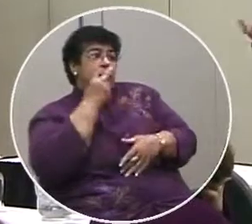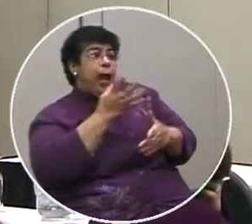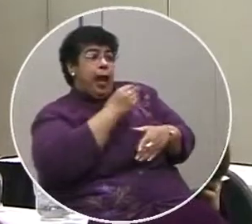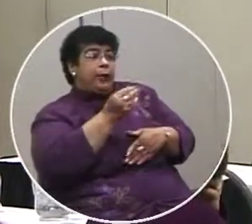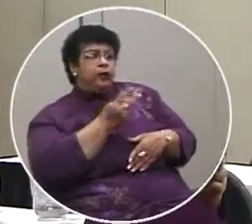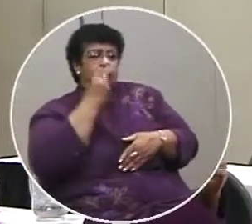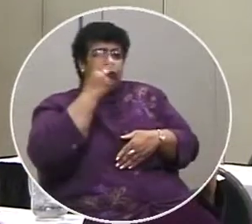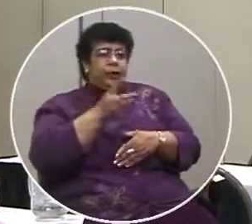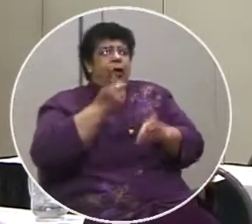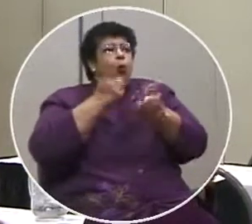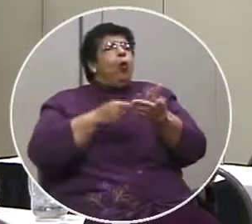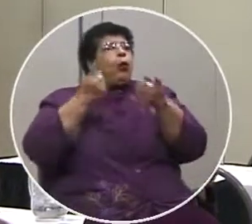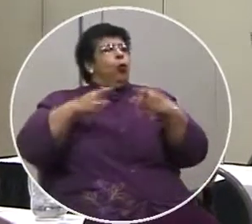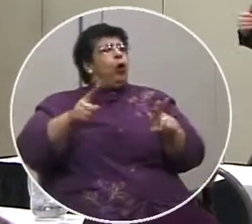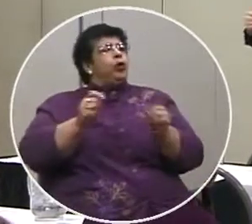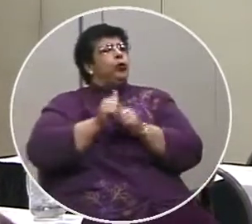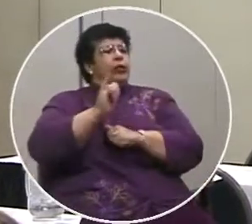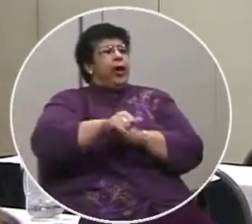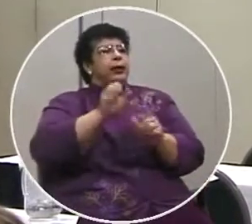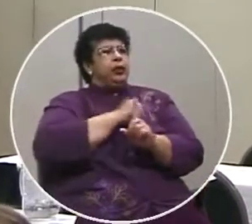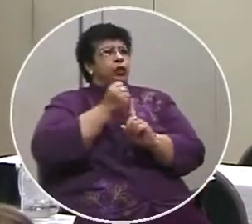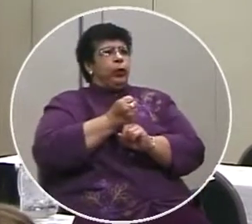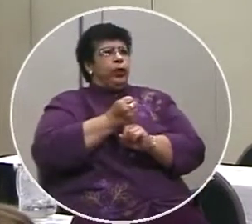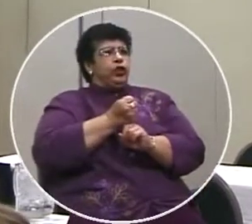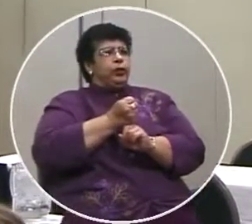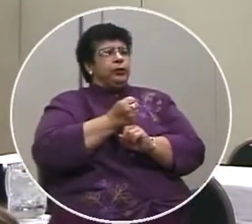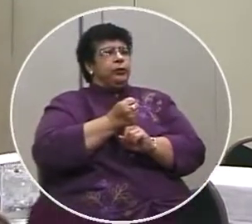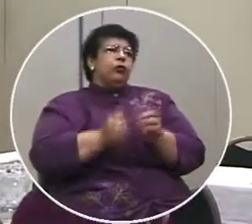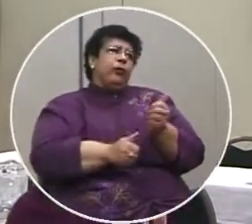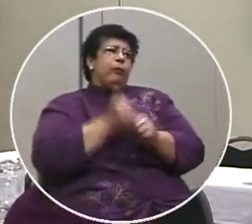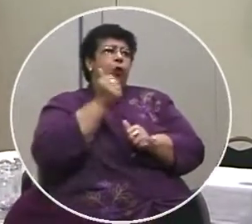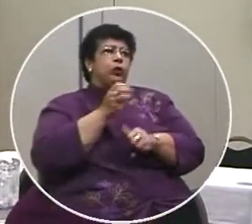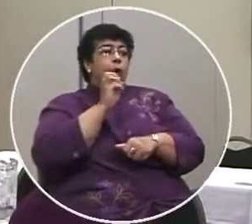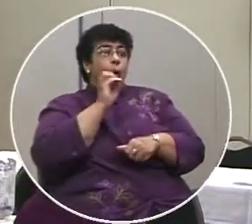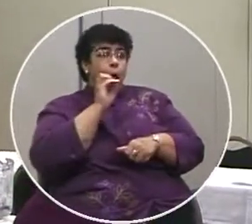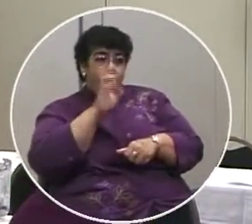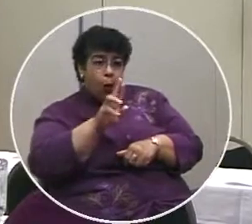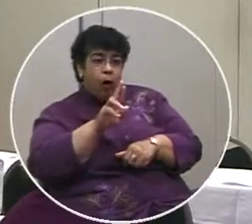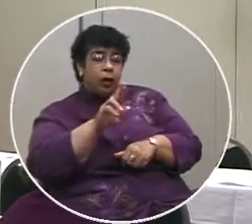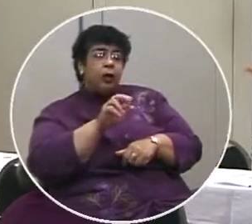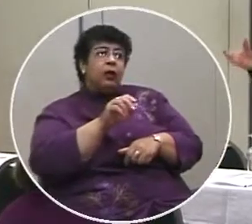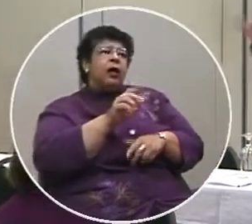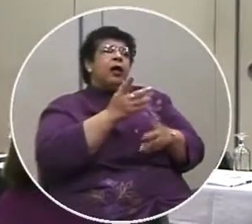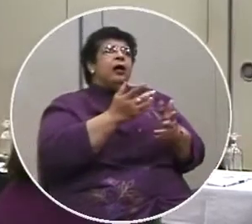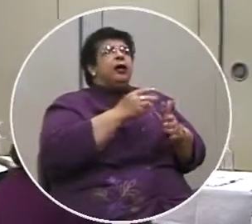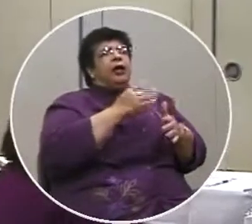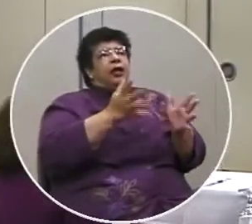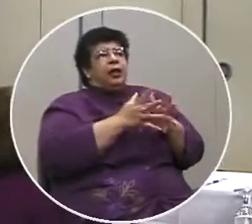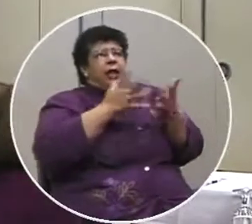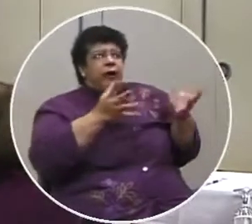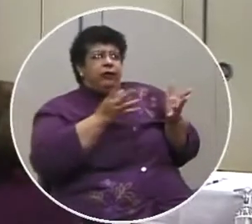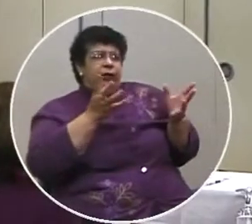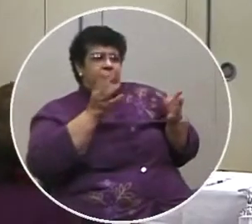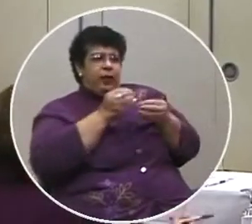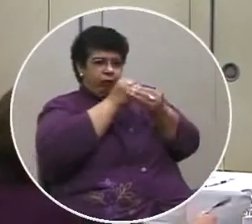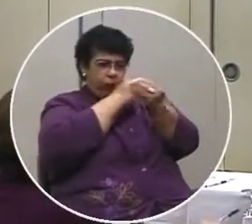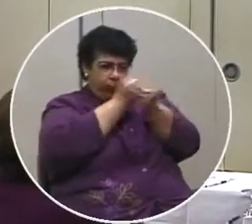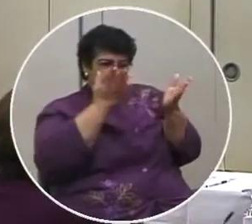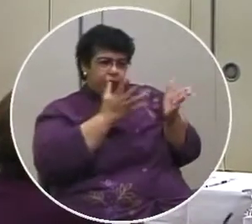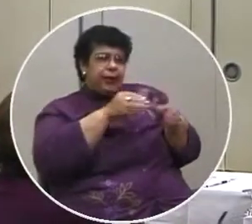most effective, what was least effective along a continuum, or a synthesis of research. This is where they combine it in more of a narrative